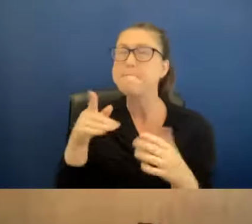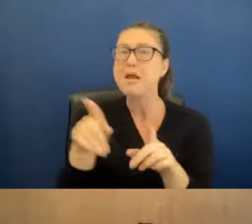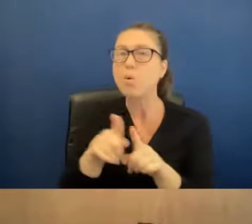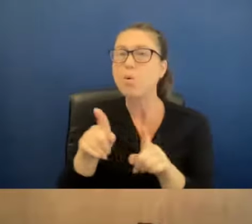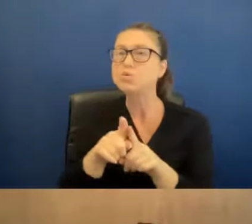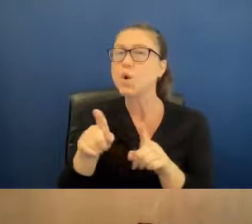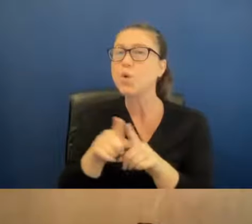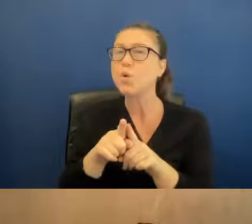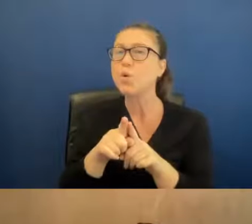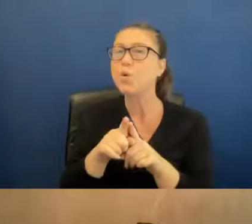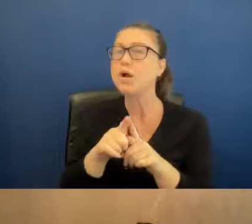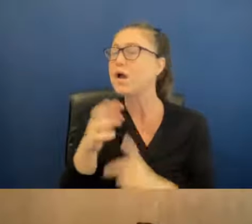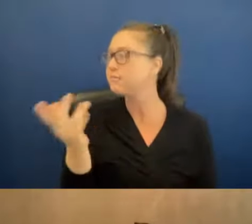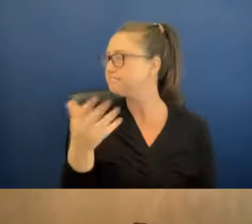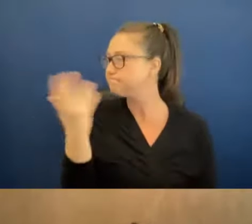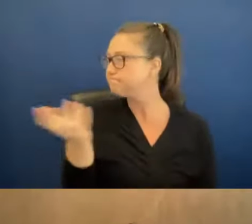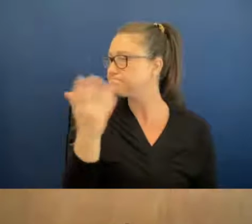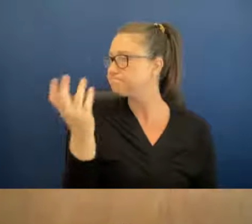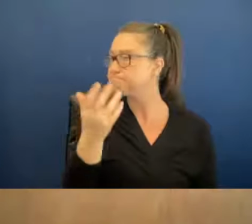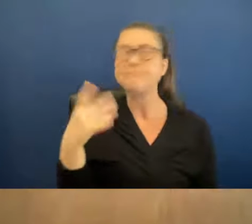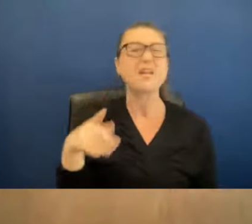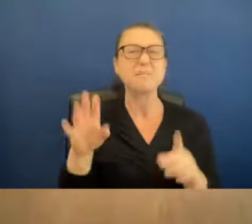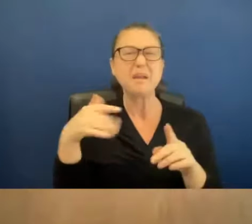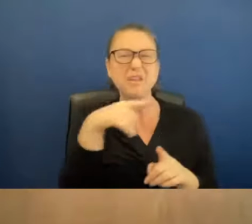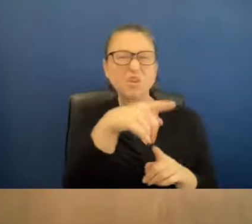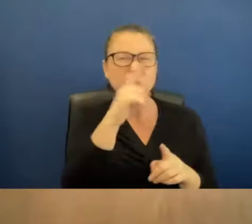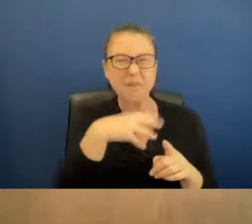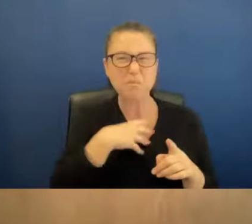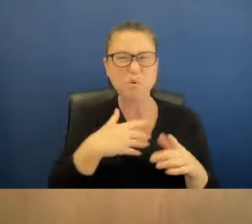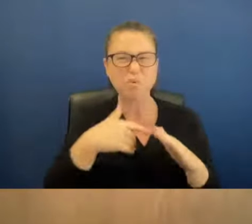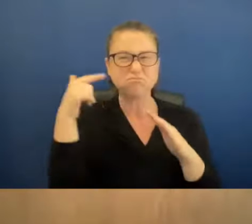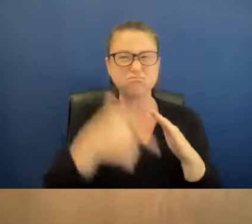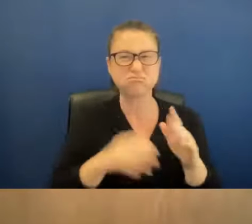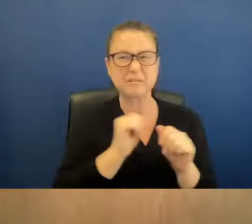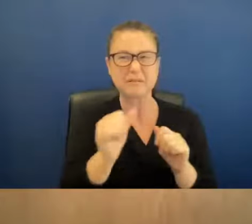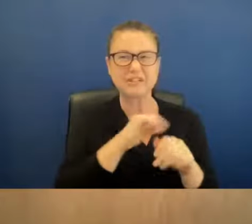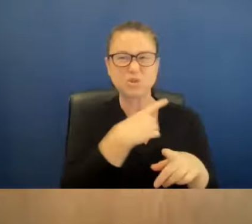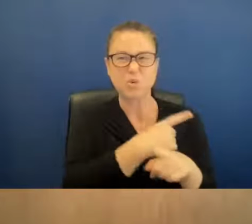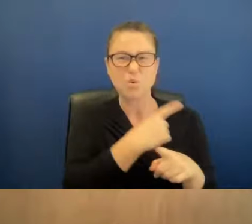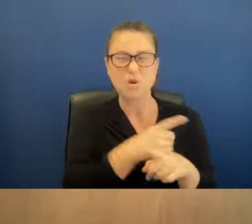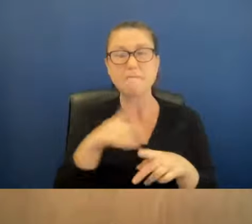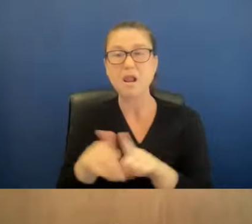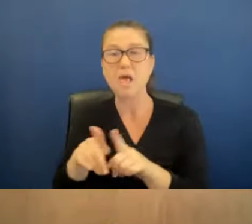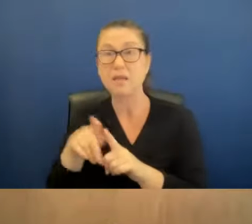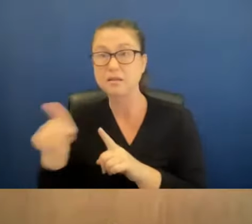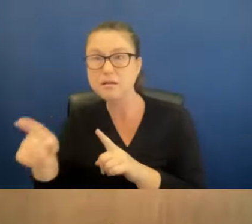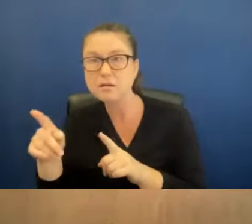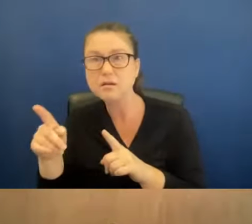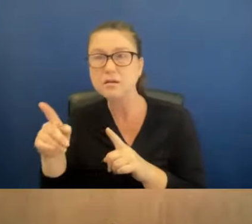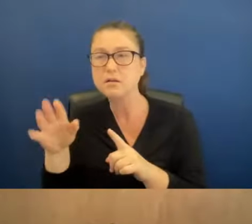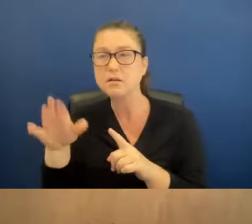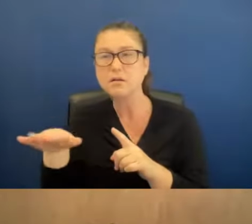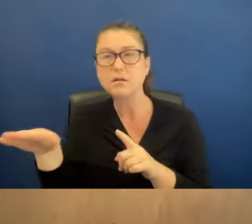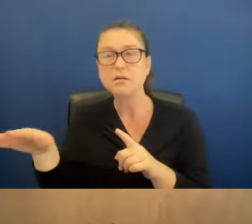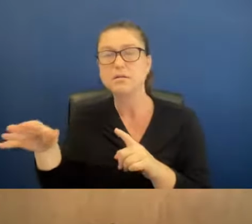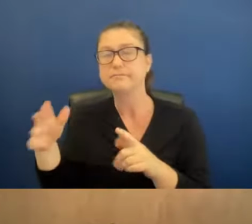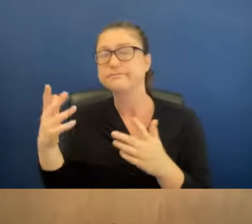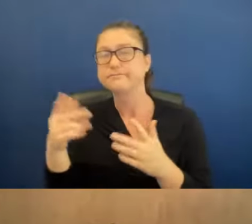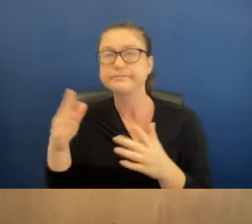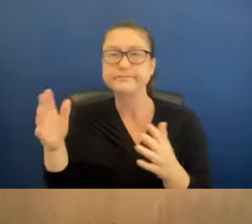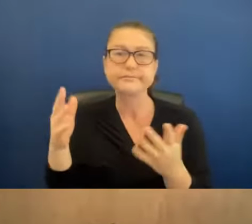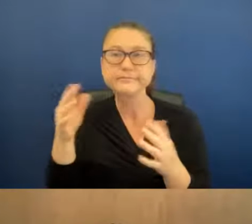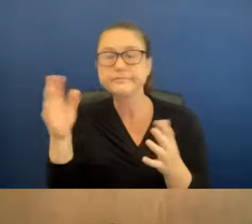I think the, or you can talk about this probably more directly, Christy, but, you know, having ideas of idea walls of potential projects